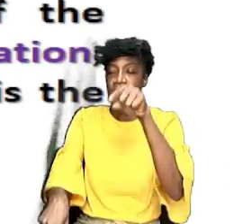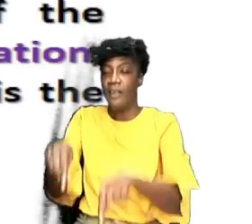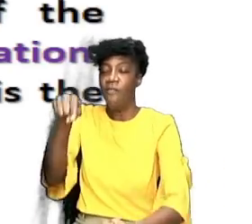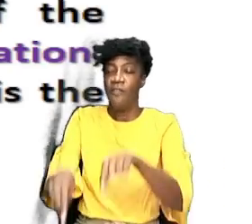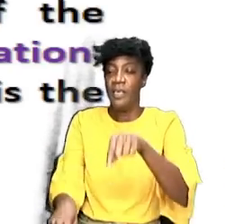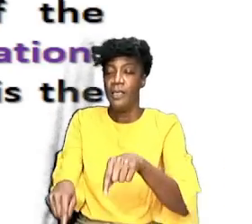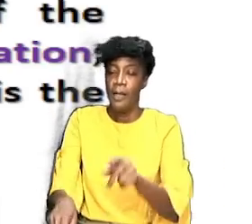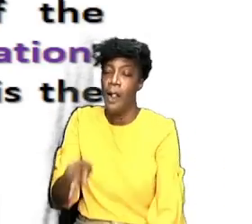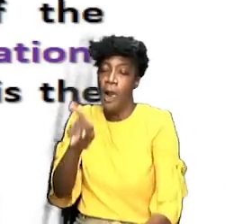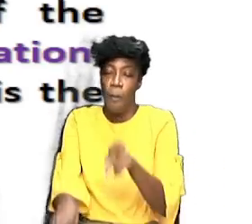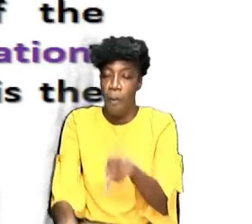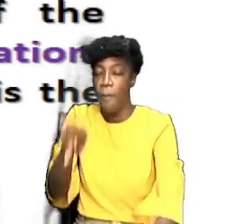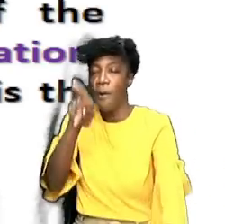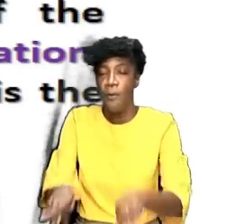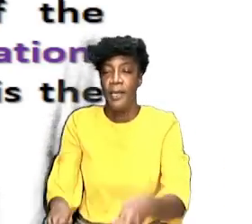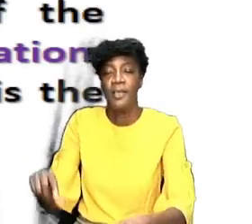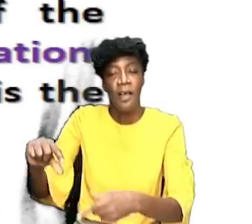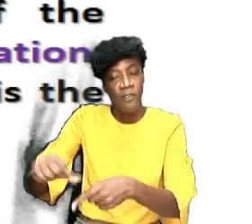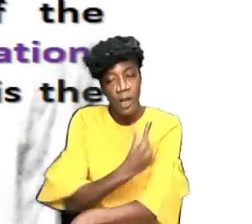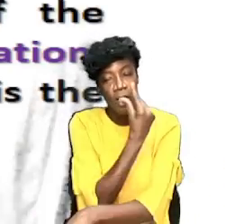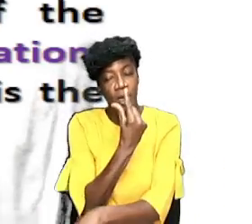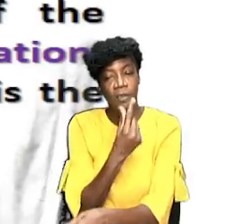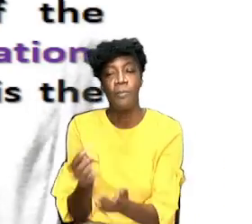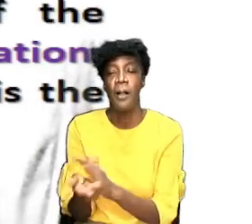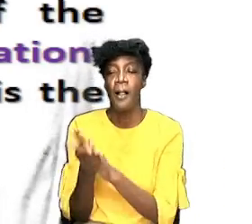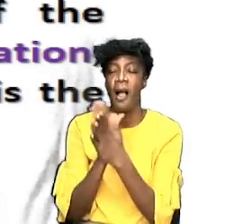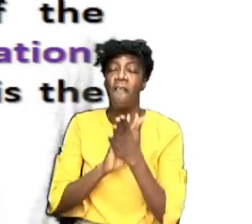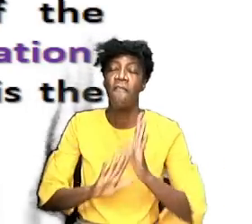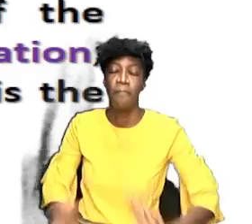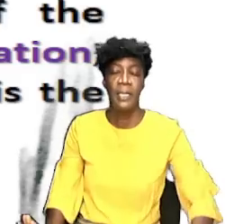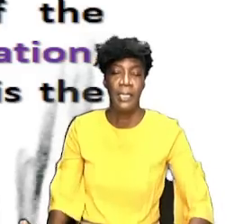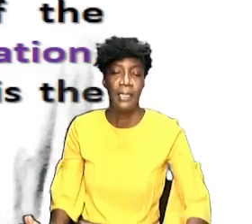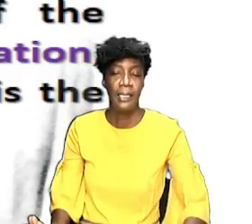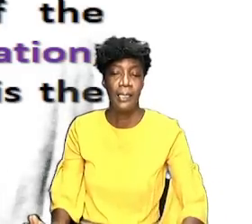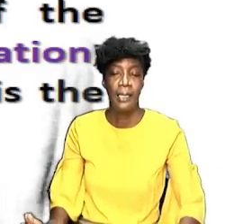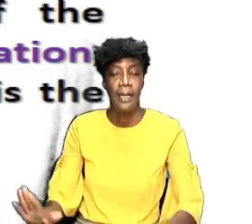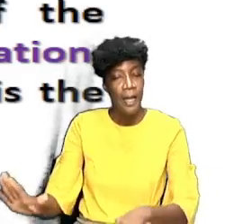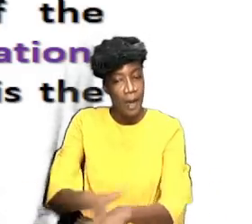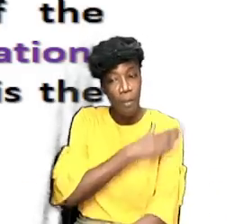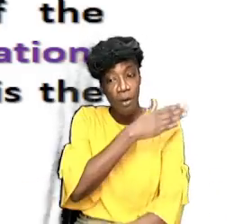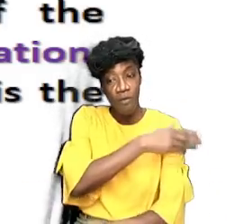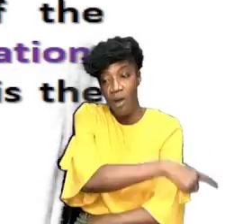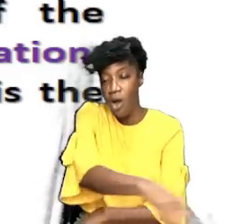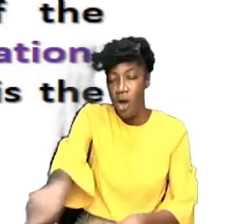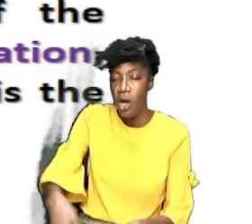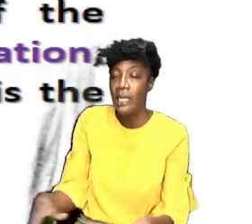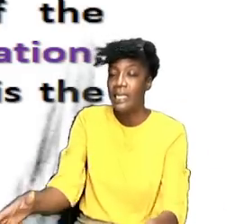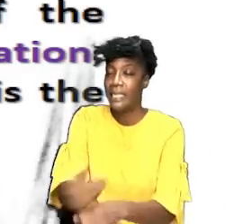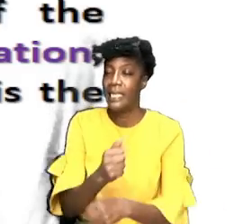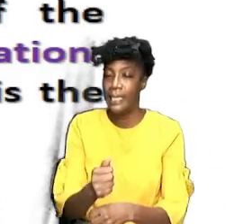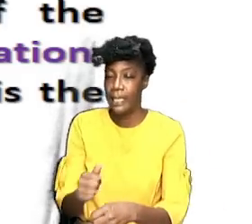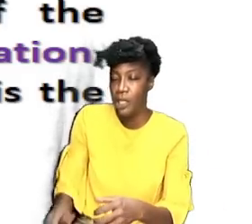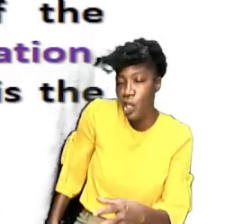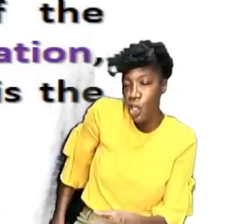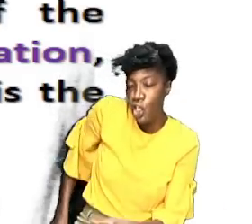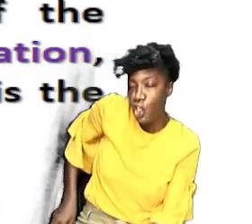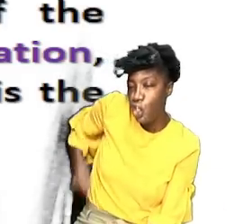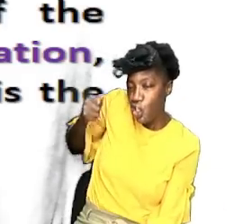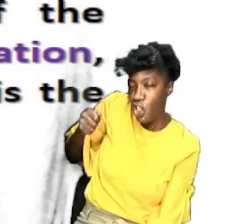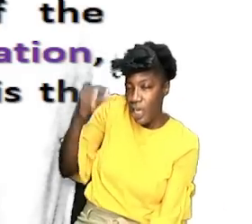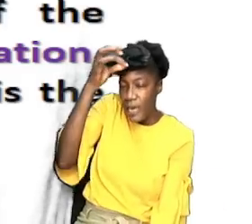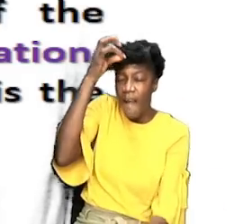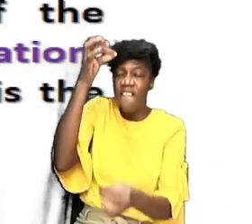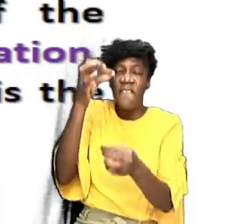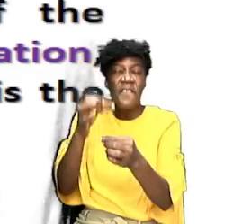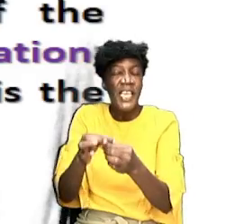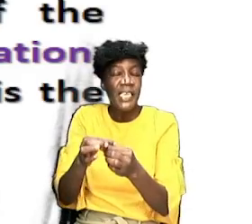shod with the preparation of the gospel of peace. Above all, taking the shield of faith,